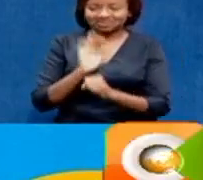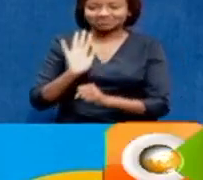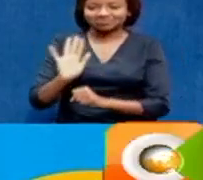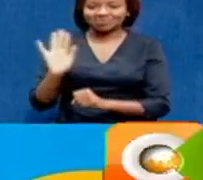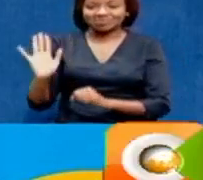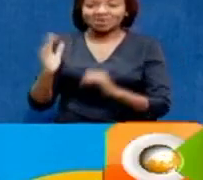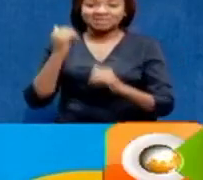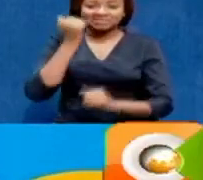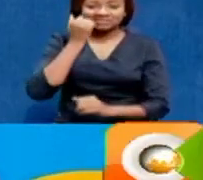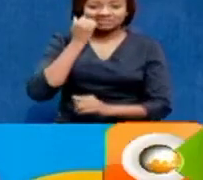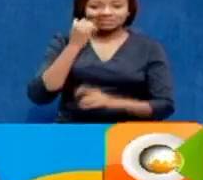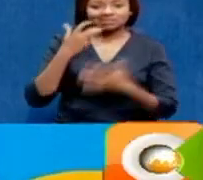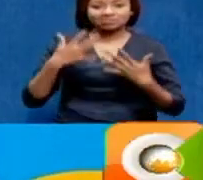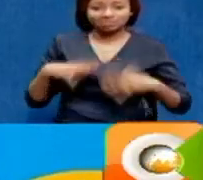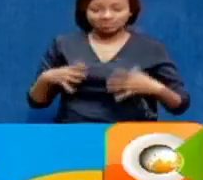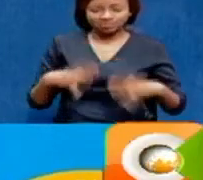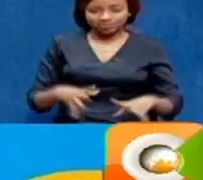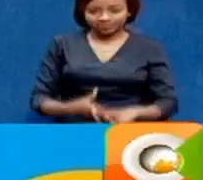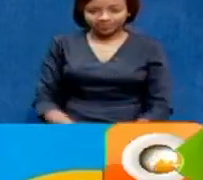safe.